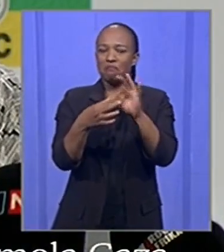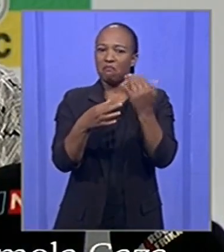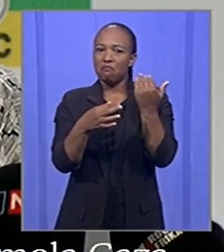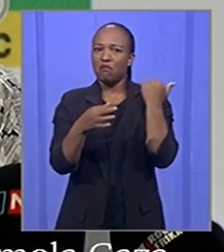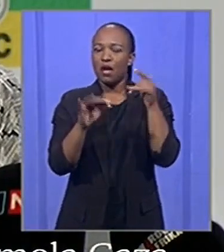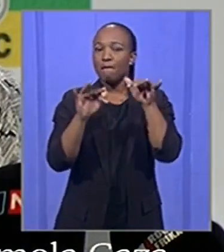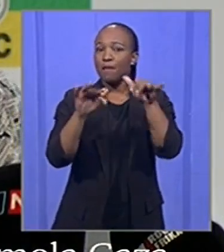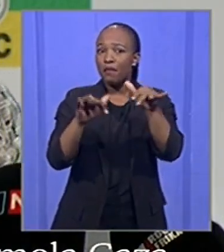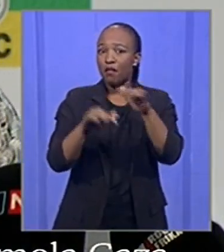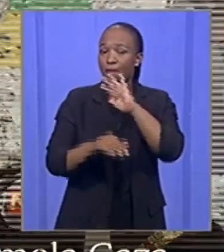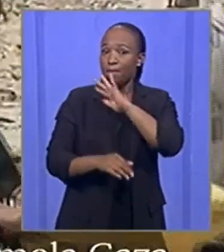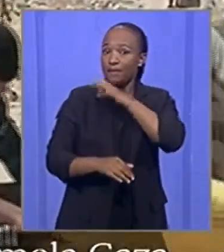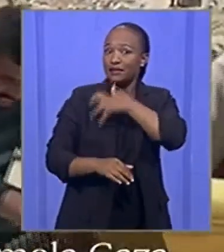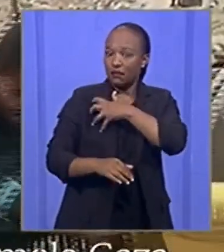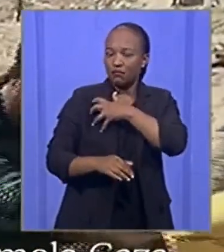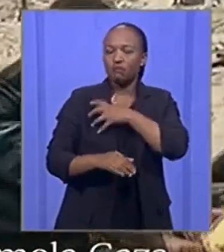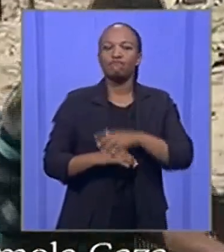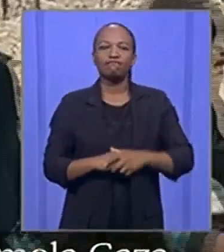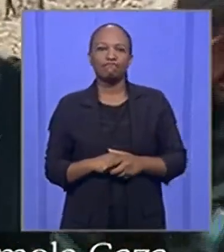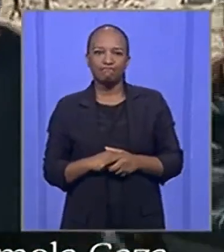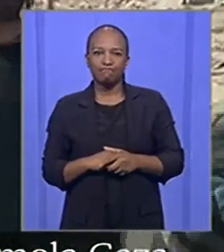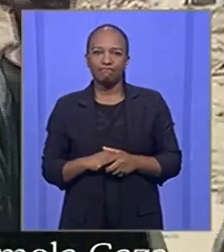of the people of Palestine.